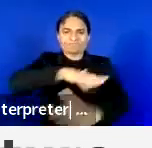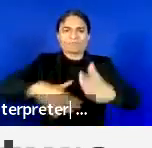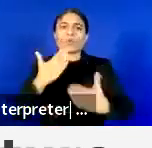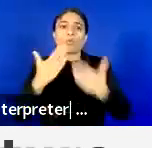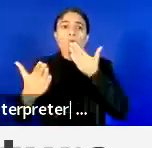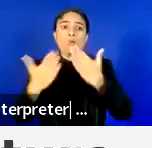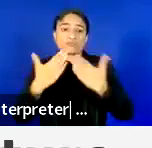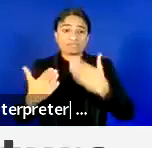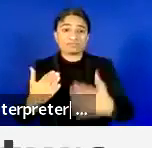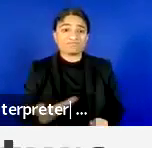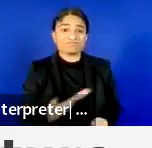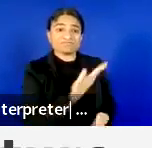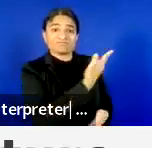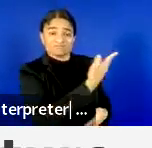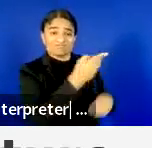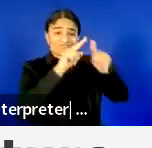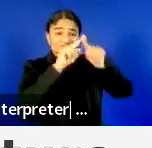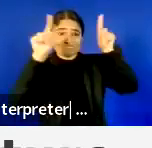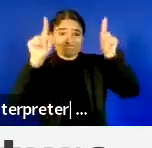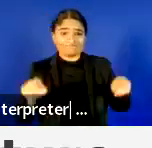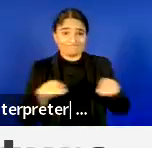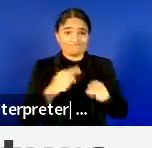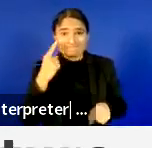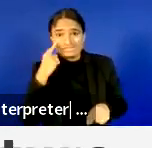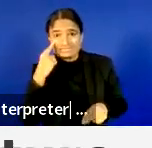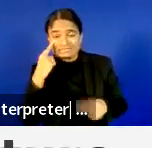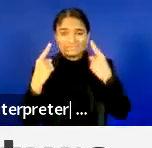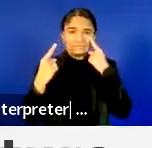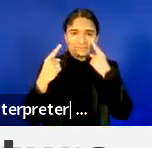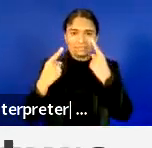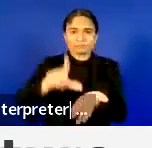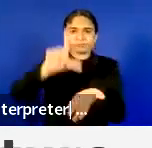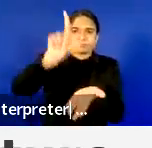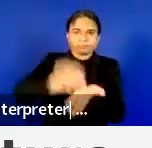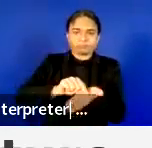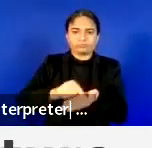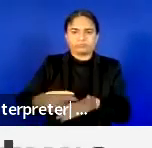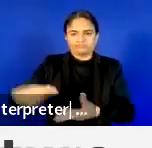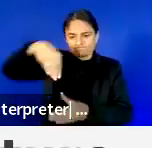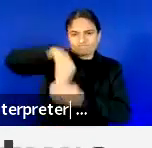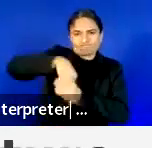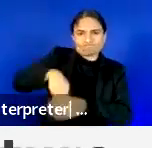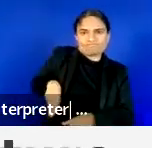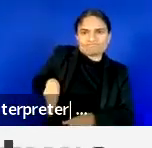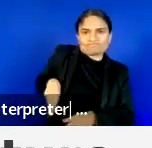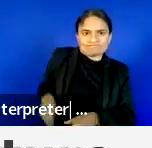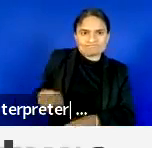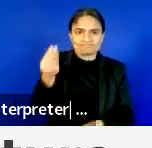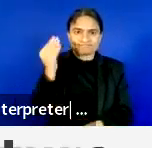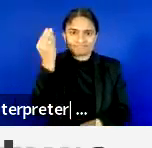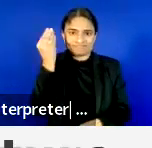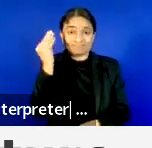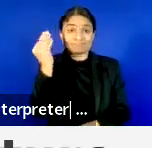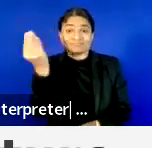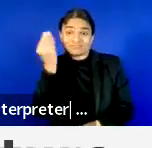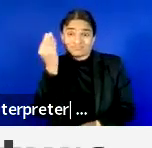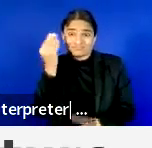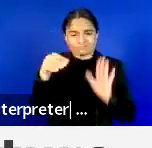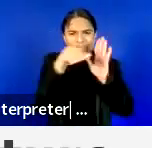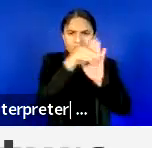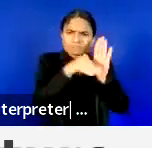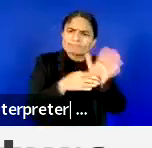a press packet wherein it contains about guidance on disability inclusive language, and